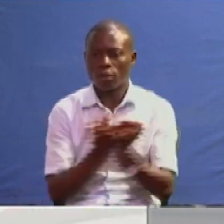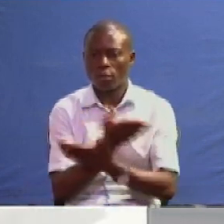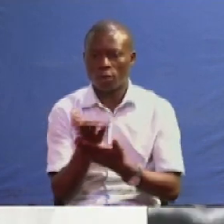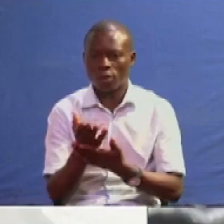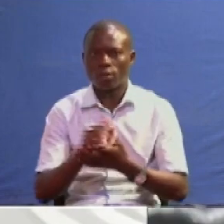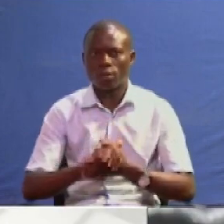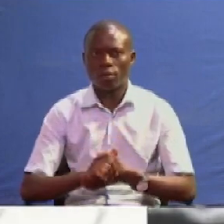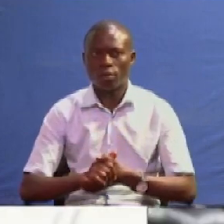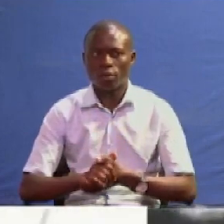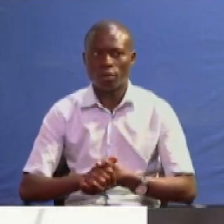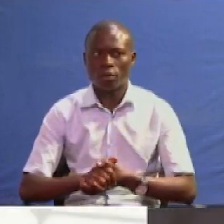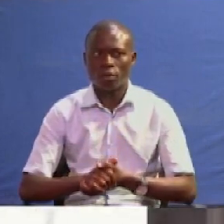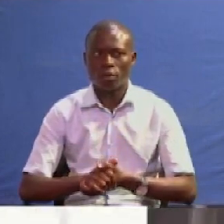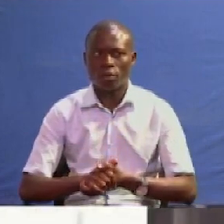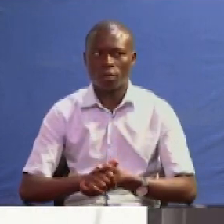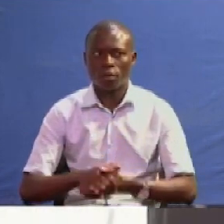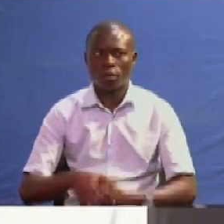beat.